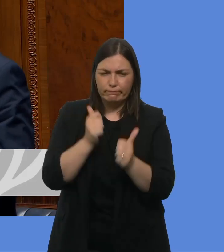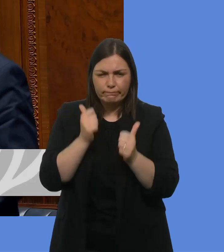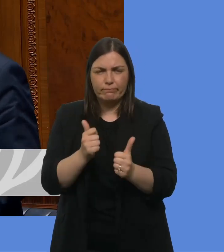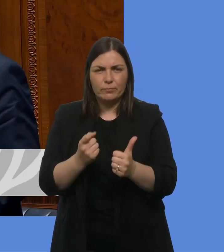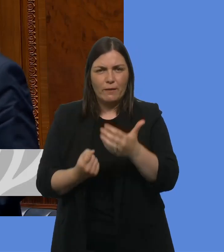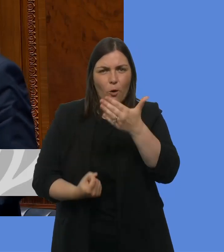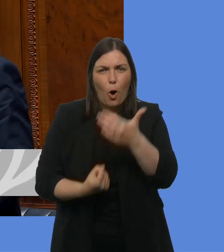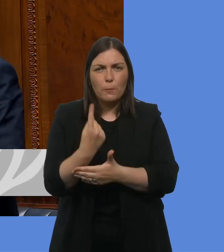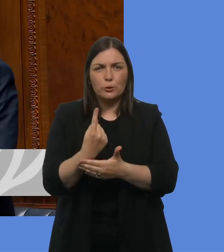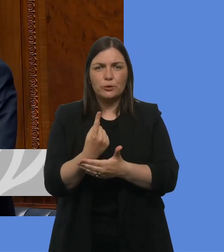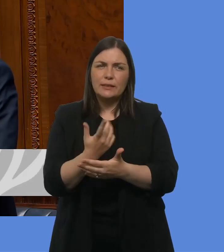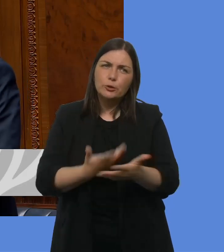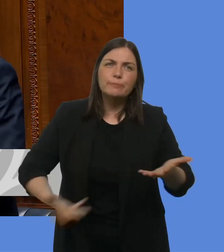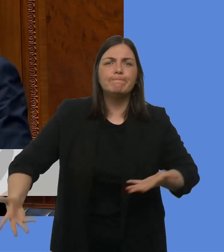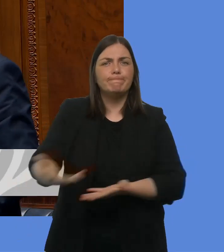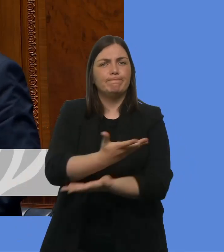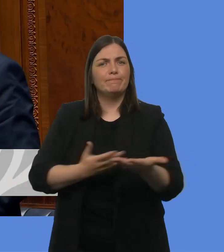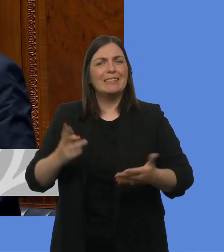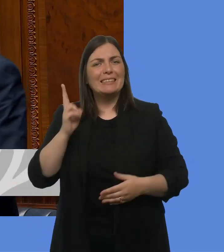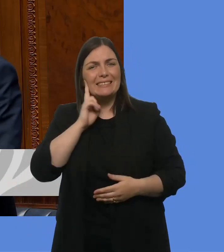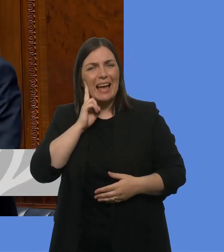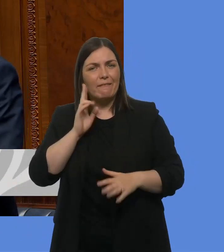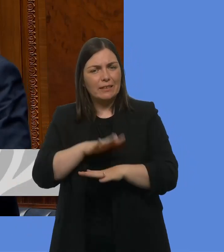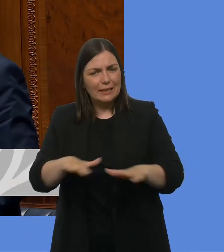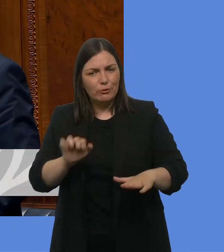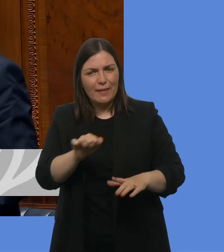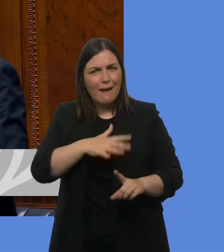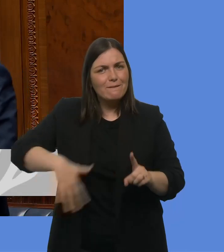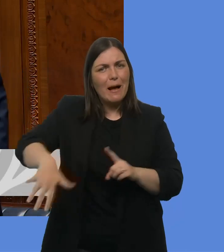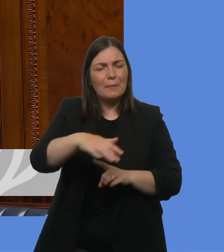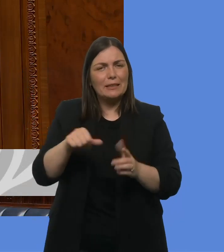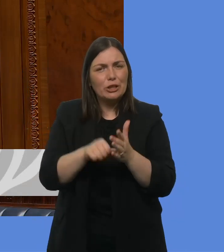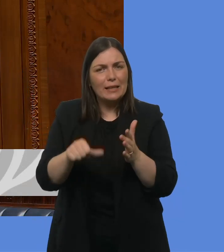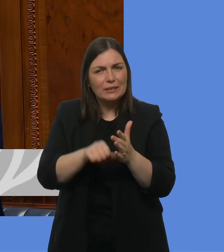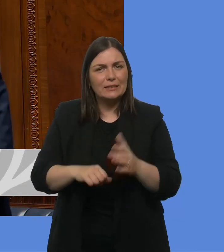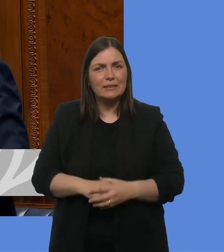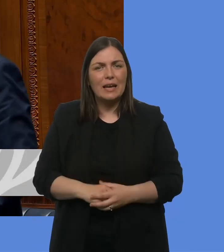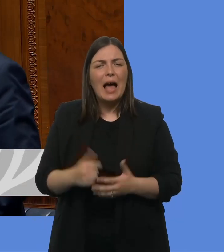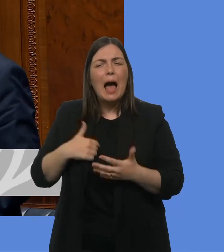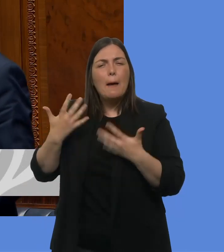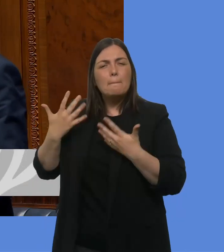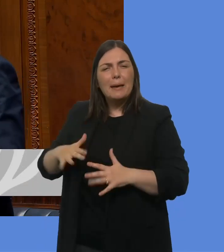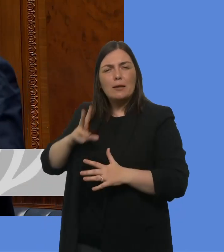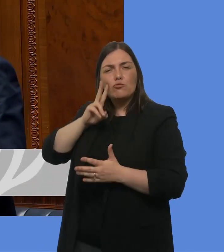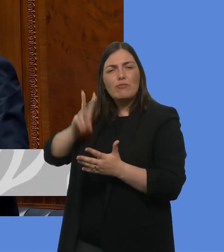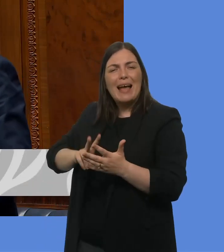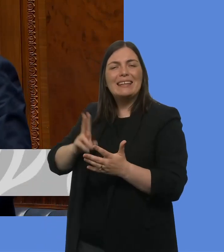faced by deaf children and their families. While preparing for this debate, I read the Deaf-Friendly School Guidance produced by